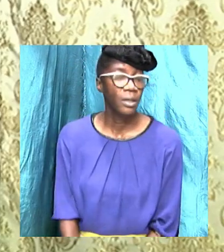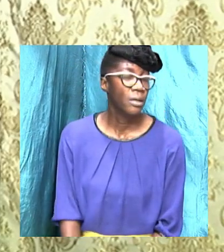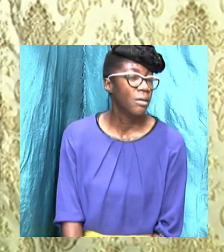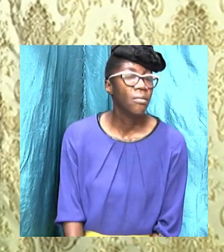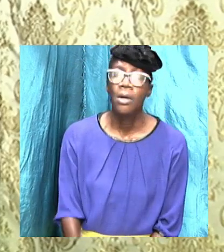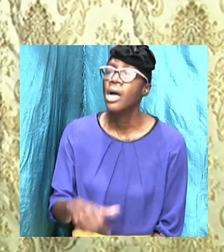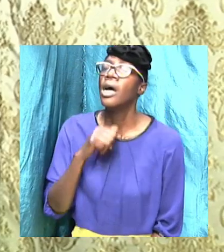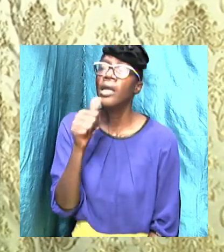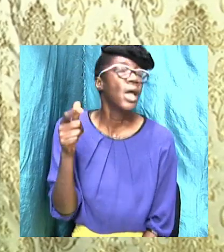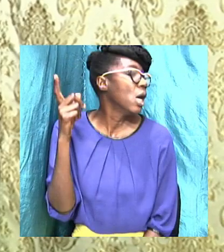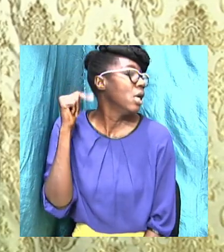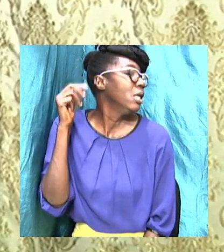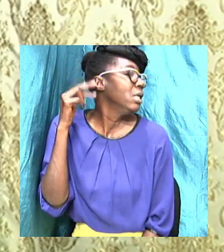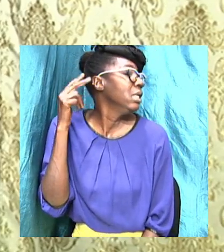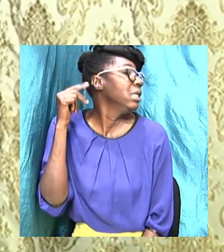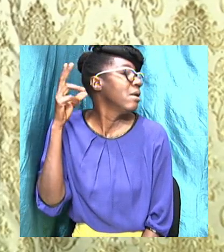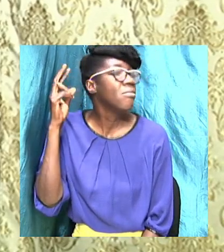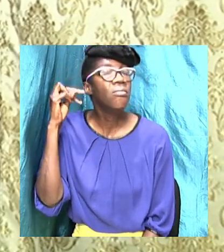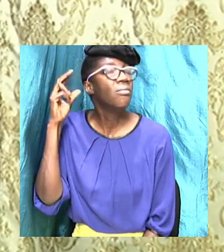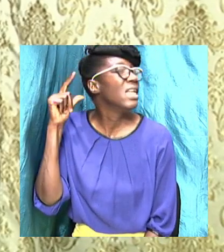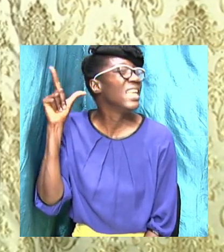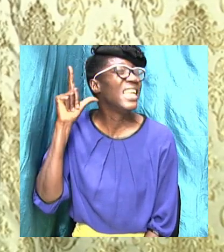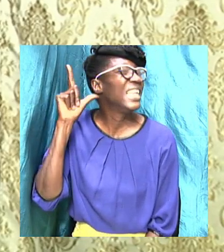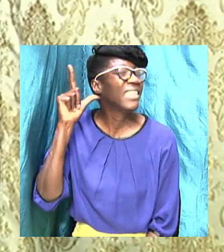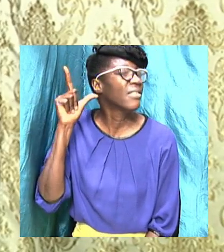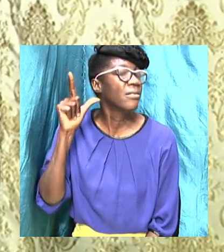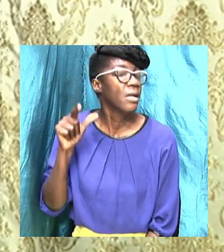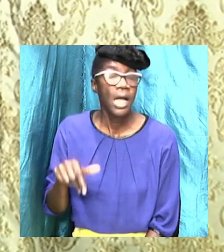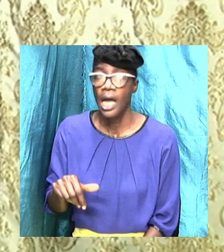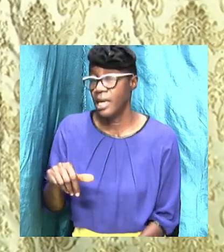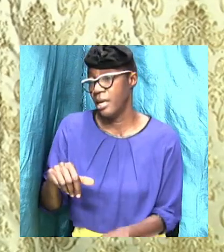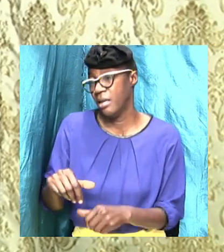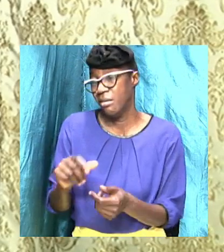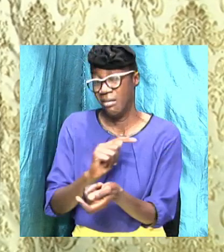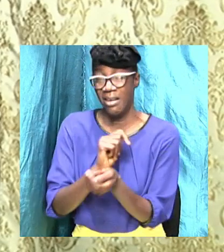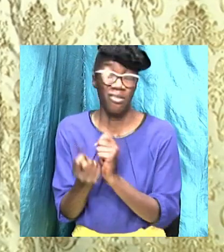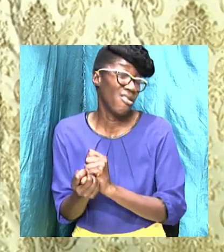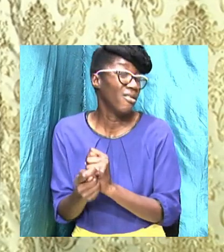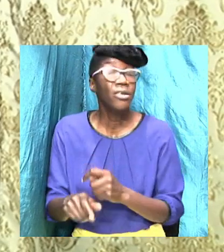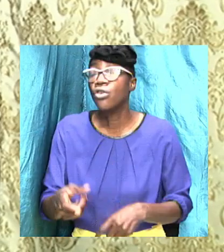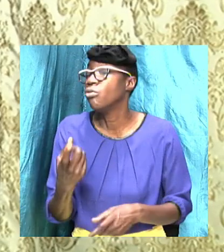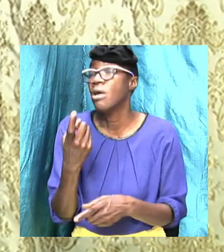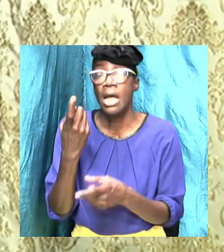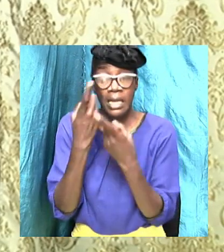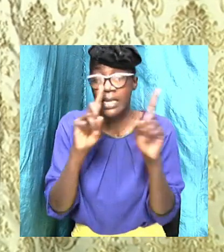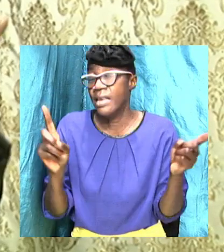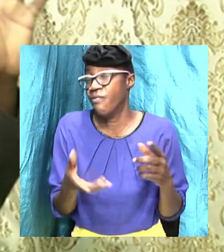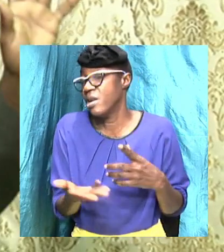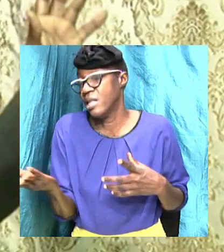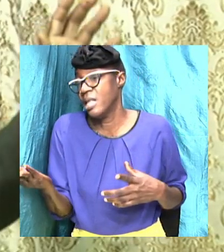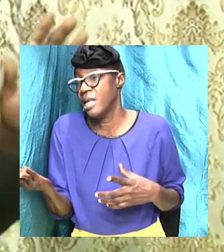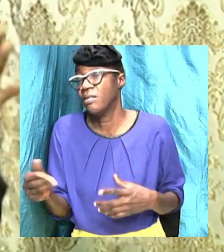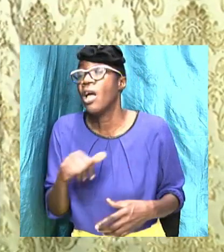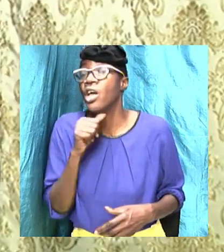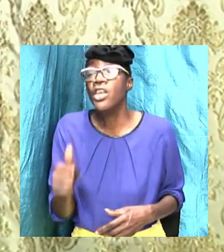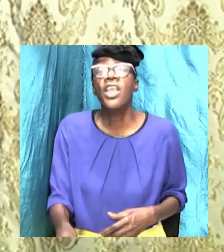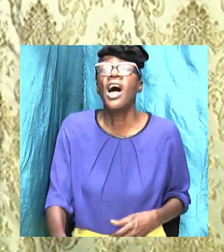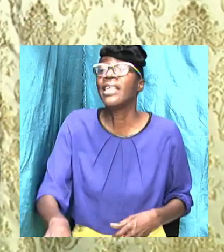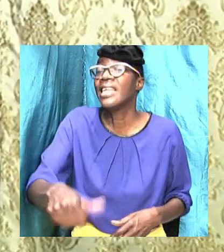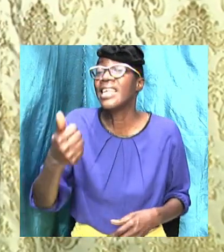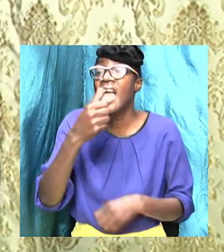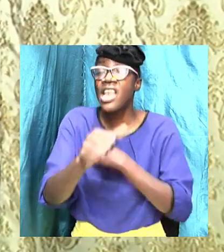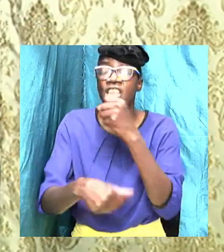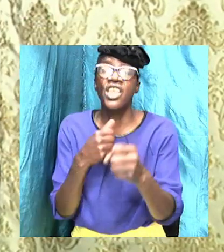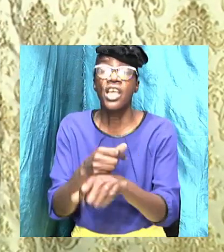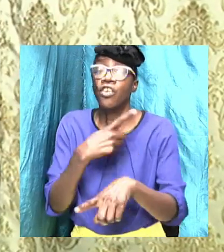and they are going to turn onto fables. And I want us to understand that that is not 10 years to come, but even